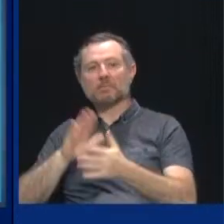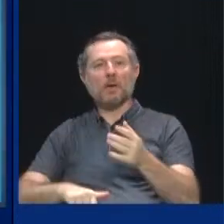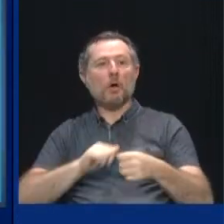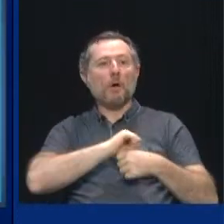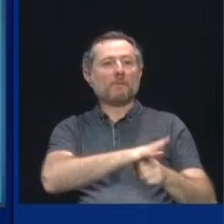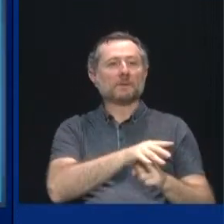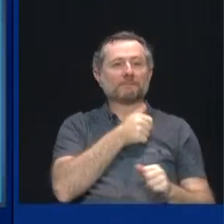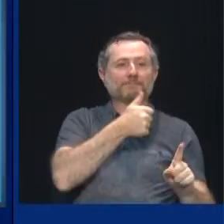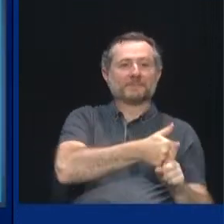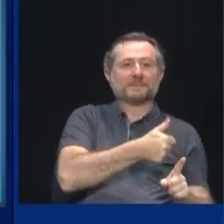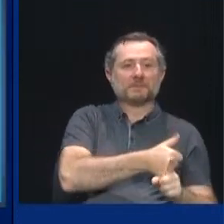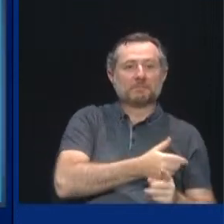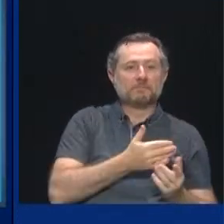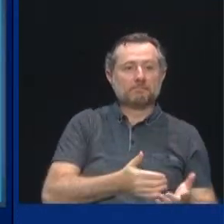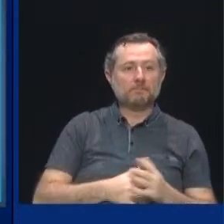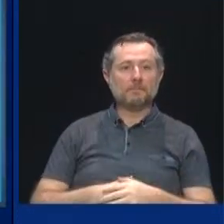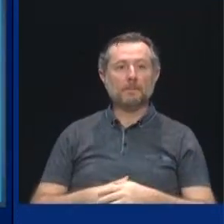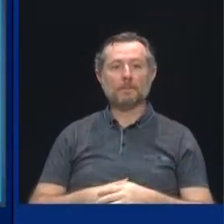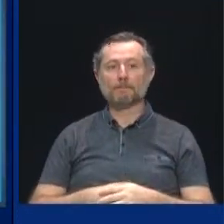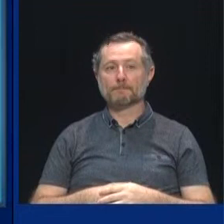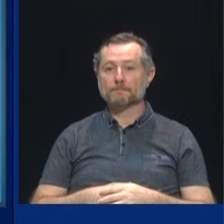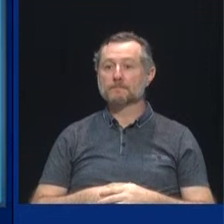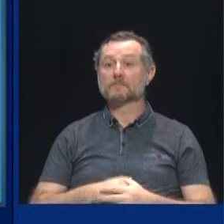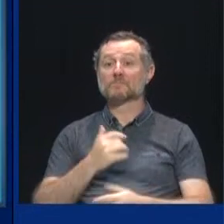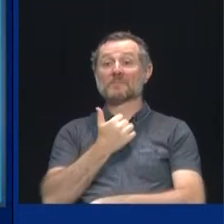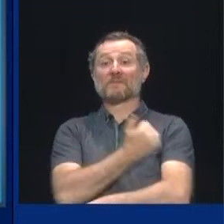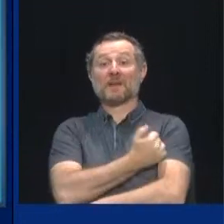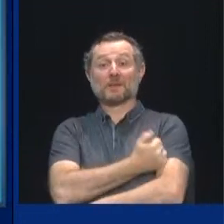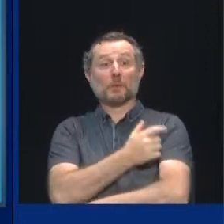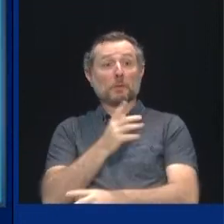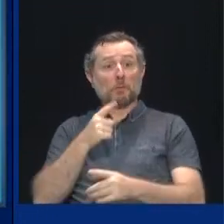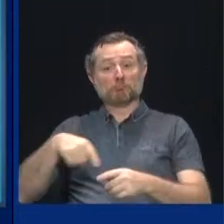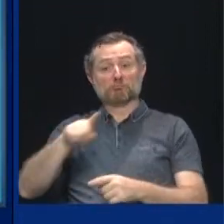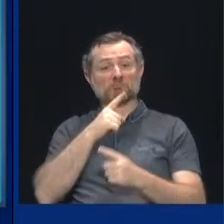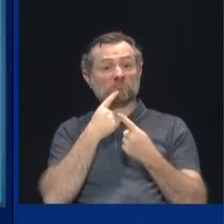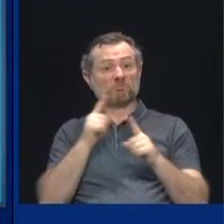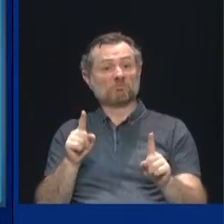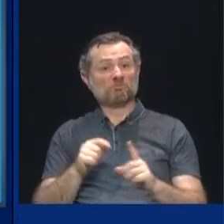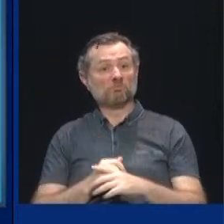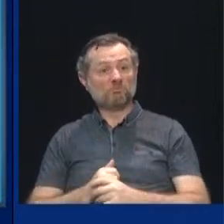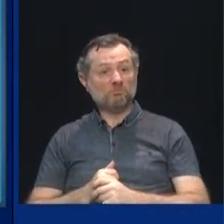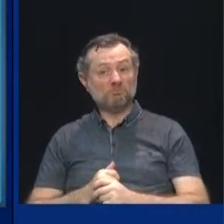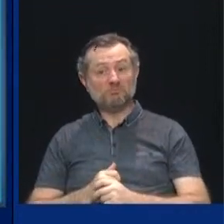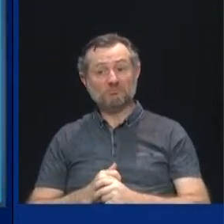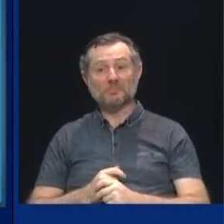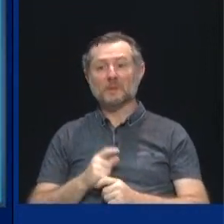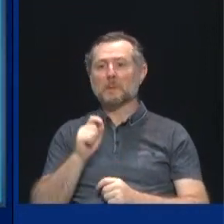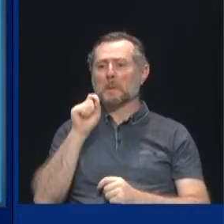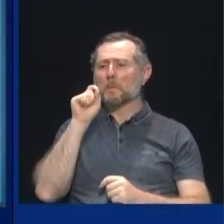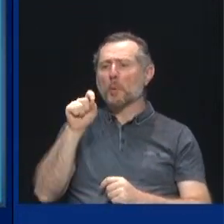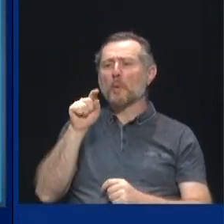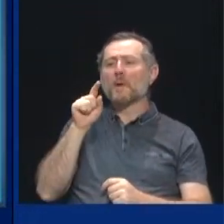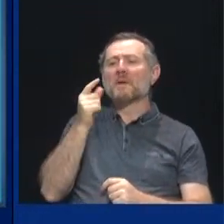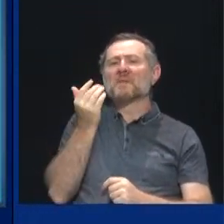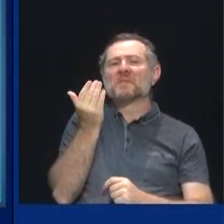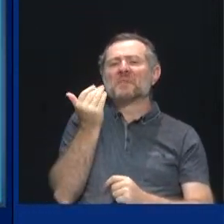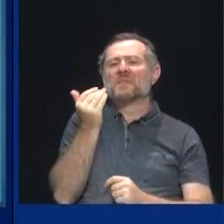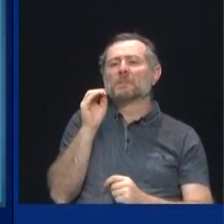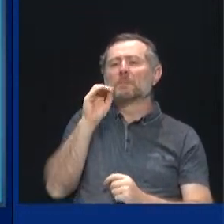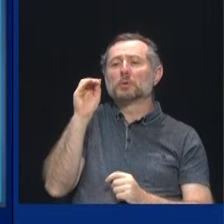virus. The vaccines are working. Only 0.15